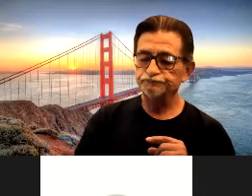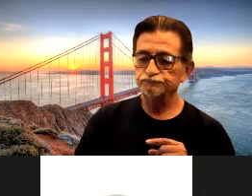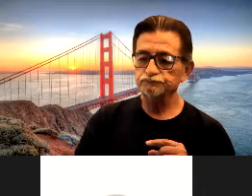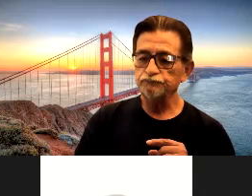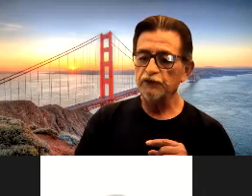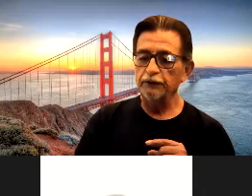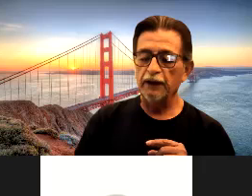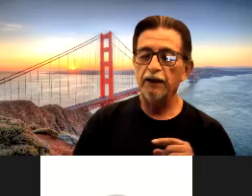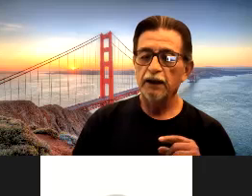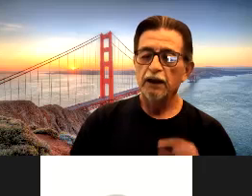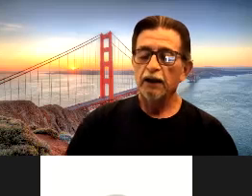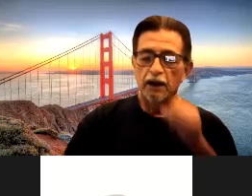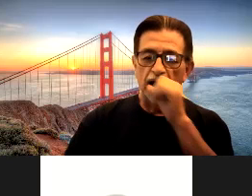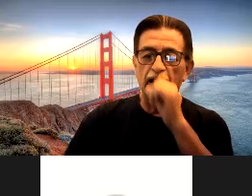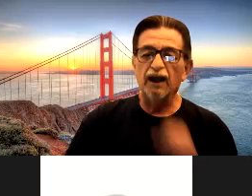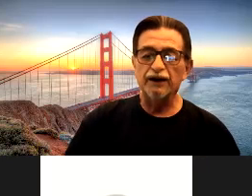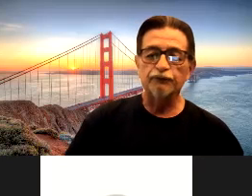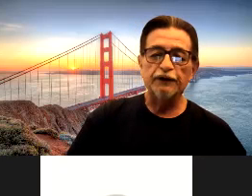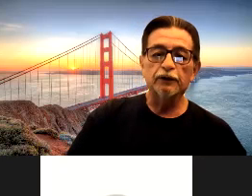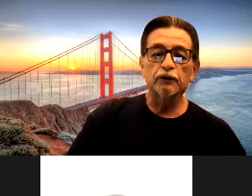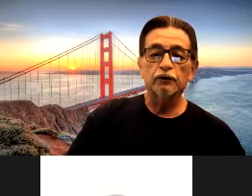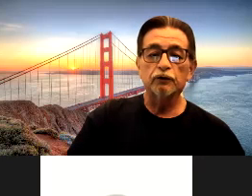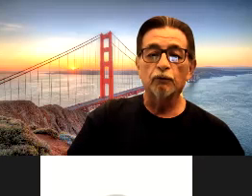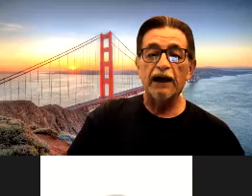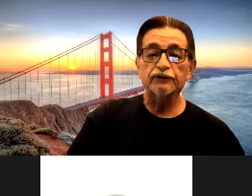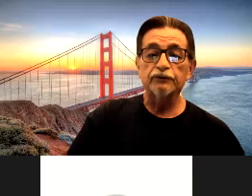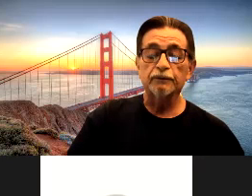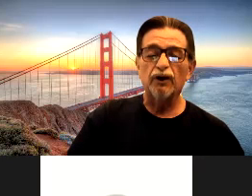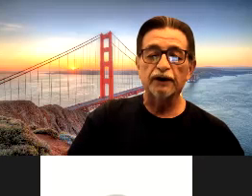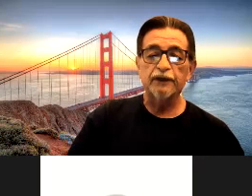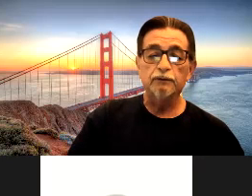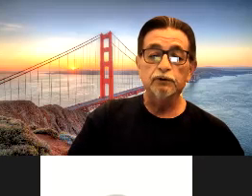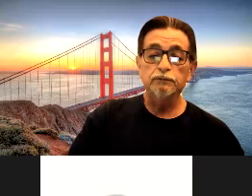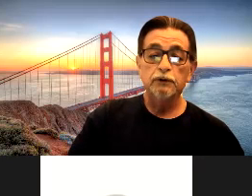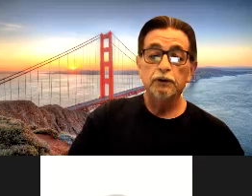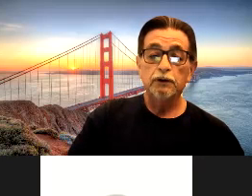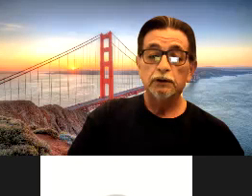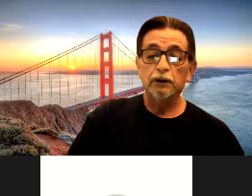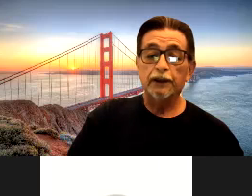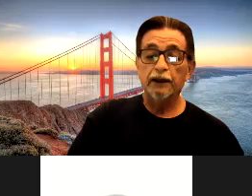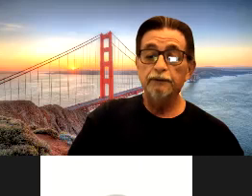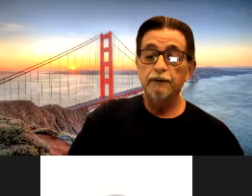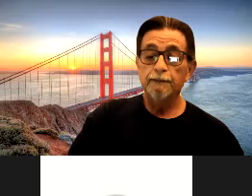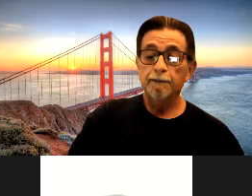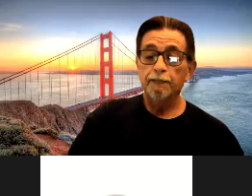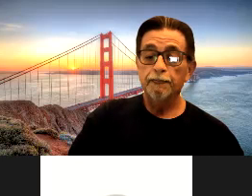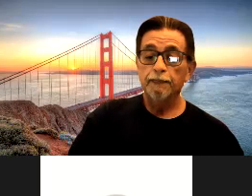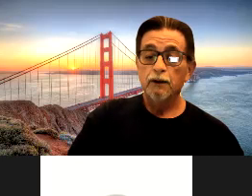IDE, okay? And if we go back to the periodic table